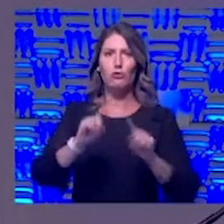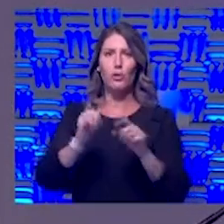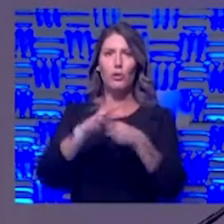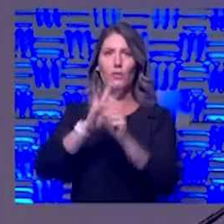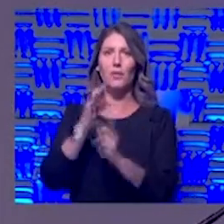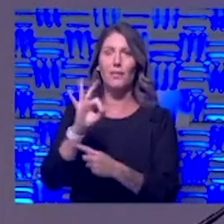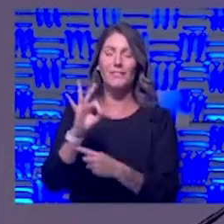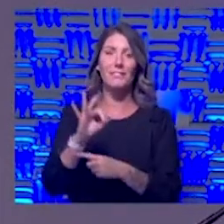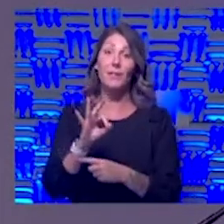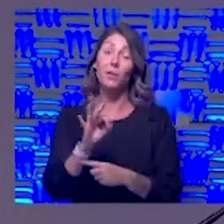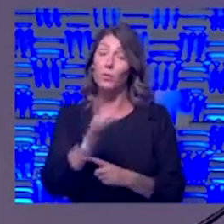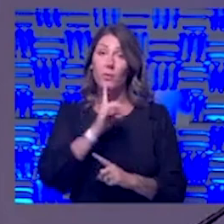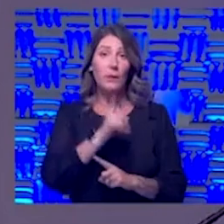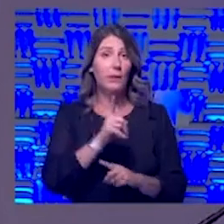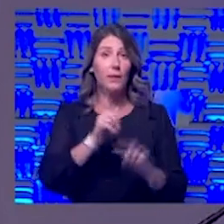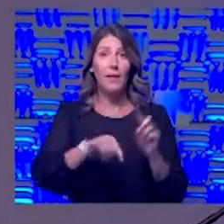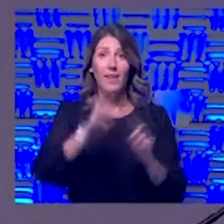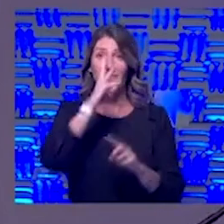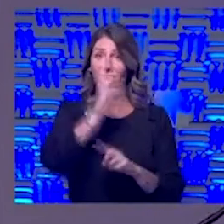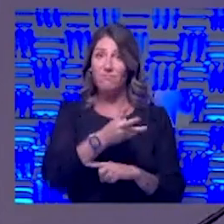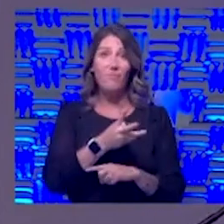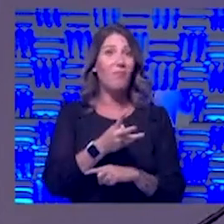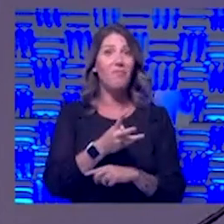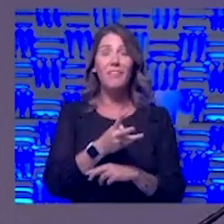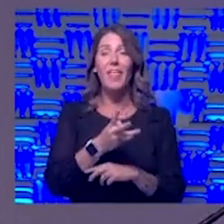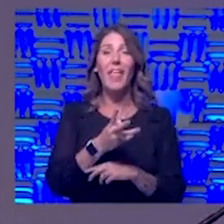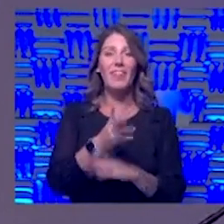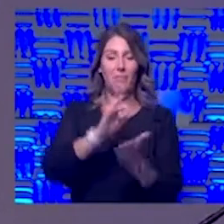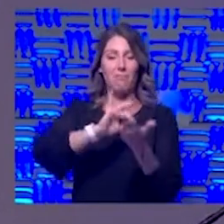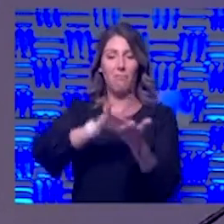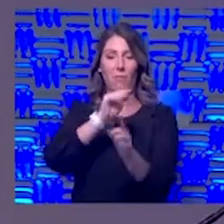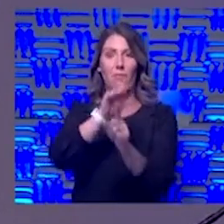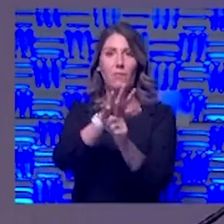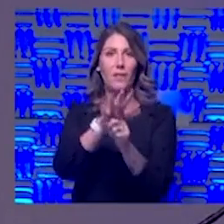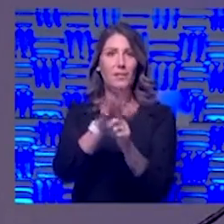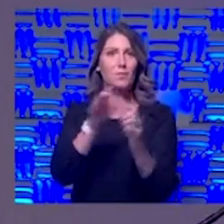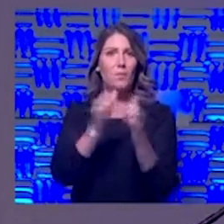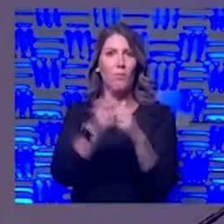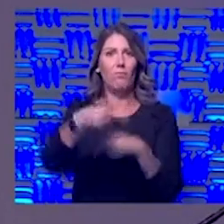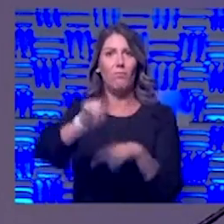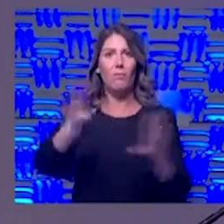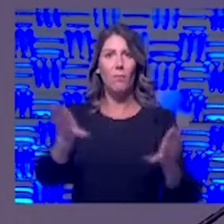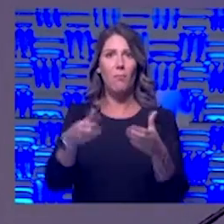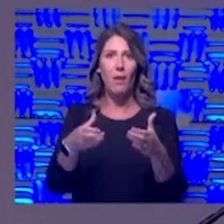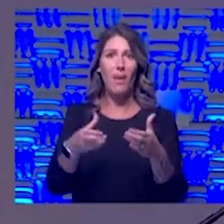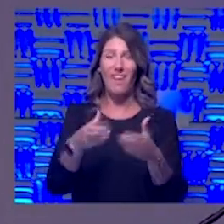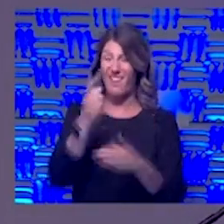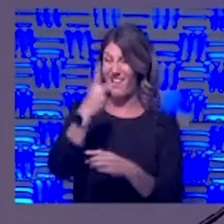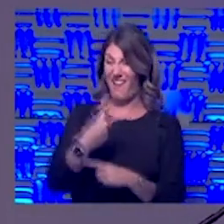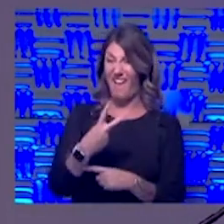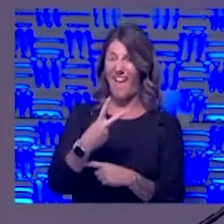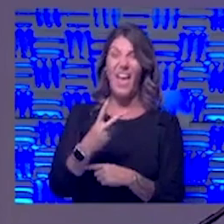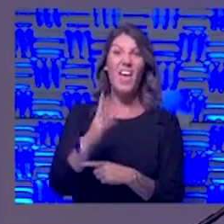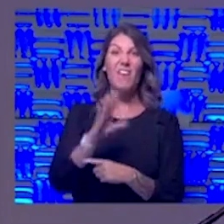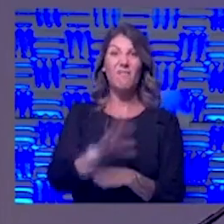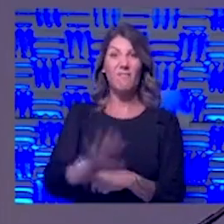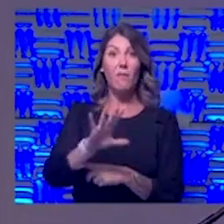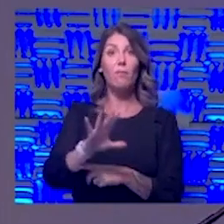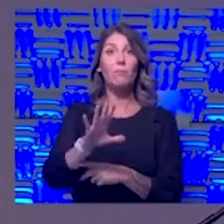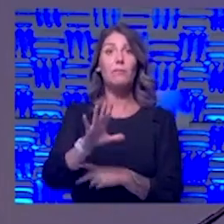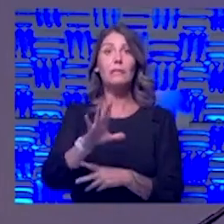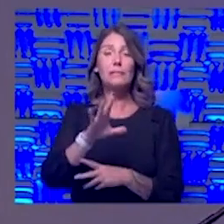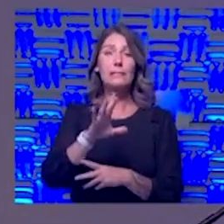neglect the medical effects on our veteran population. About half of our veteran population is 65 years or